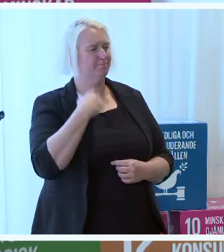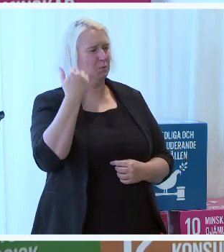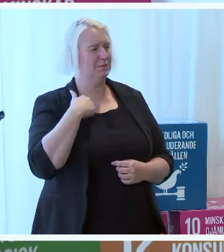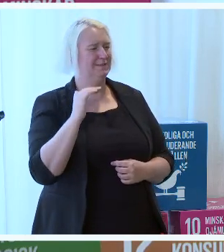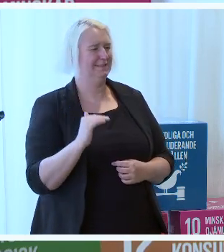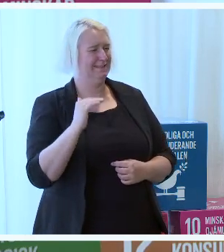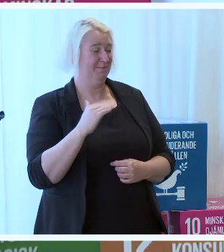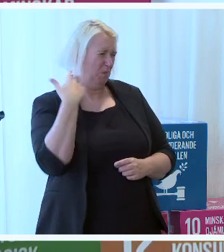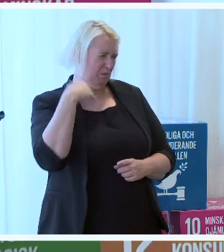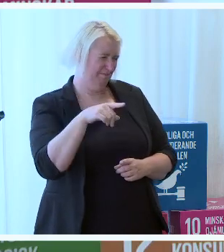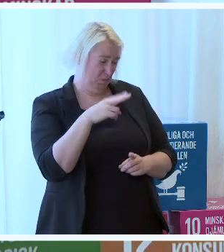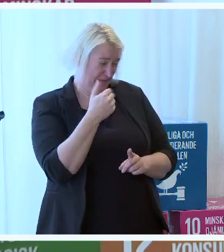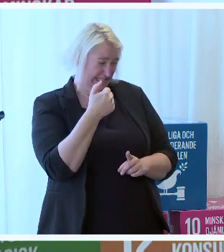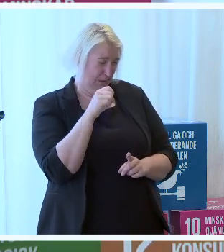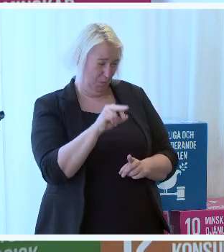child,